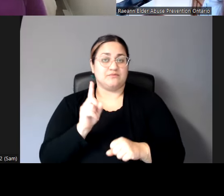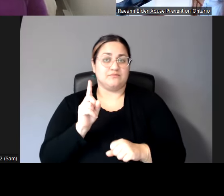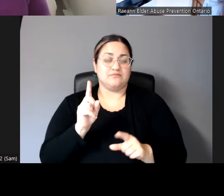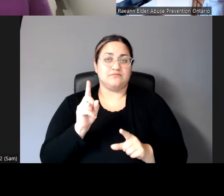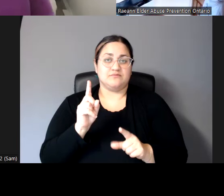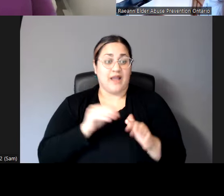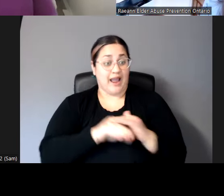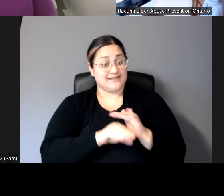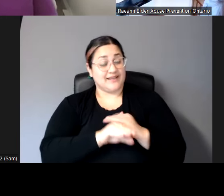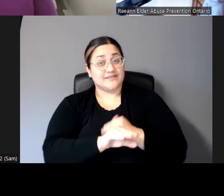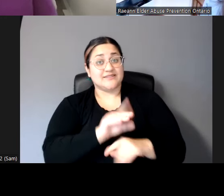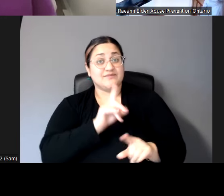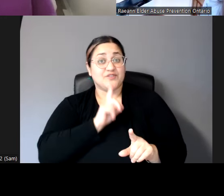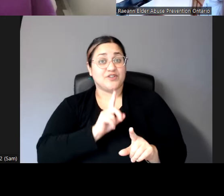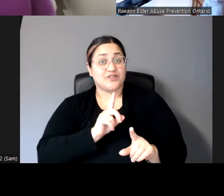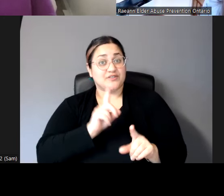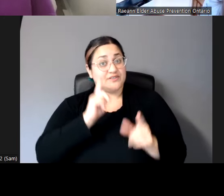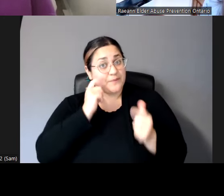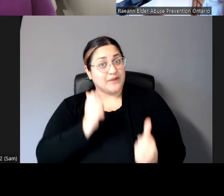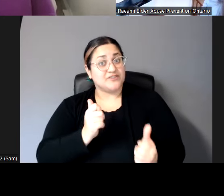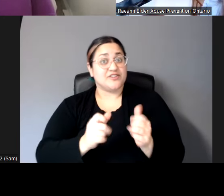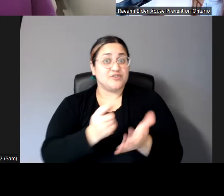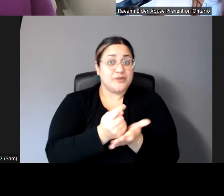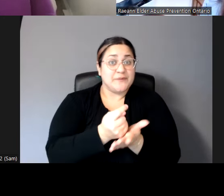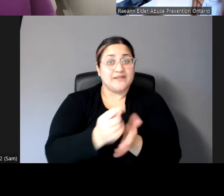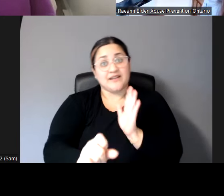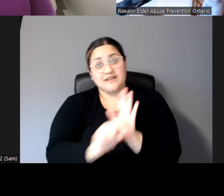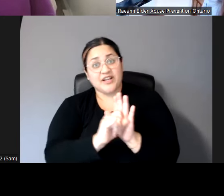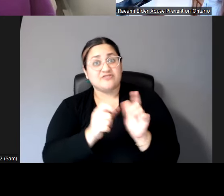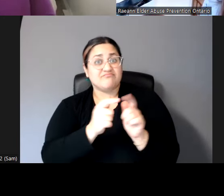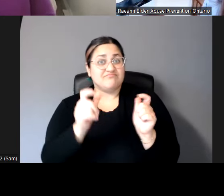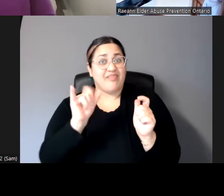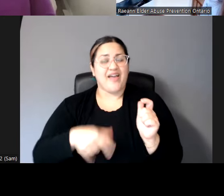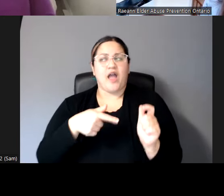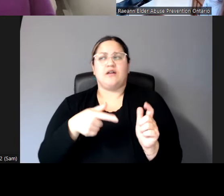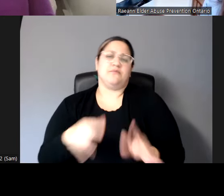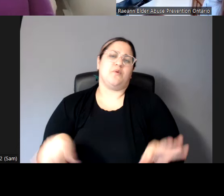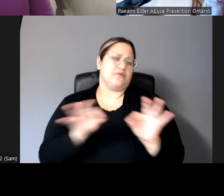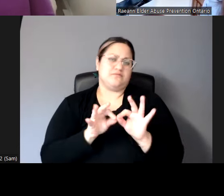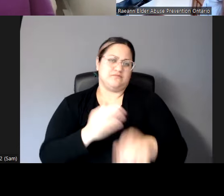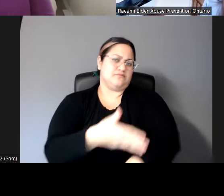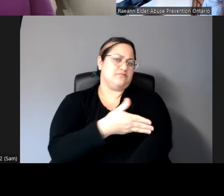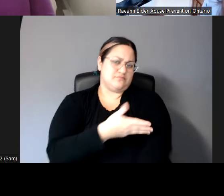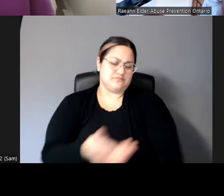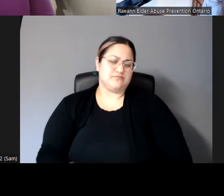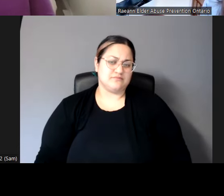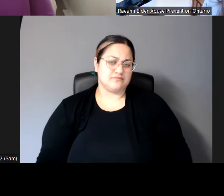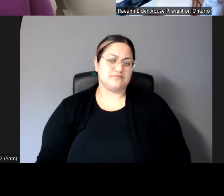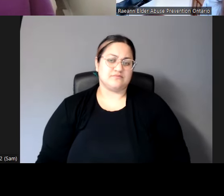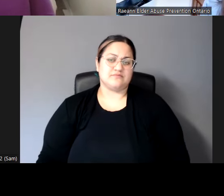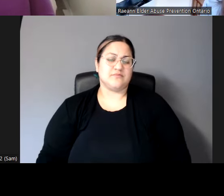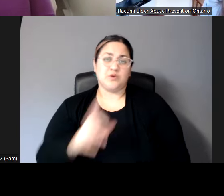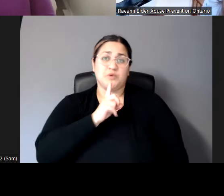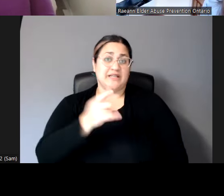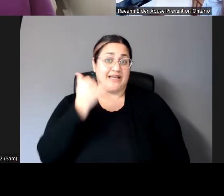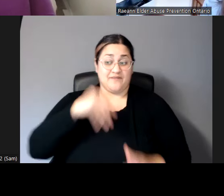there are regions of the province that just really don't have anything. They're diagnostic deserts in terms of being able to access the